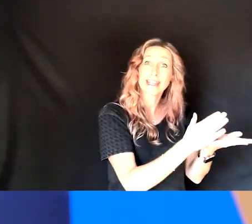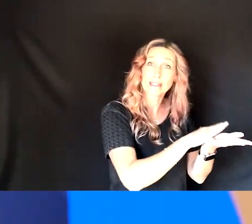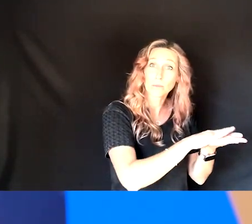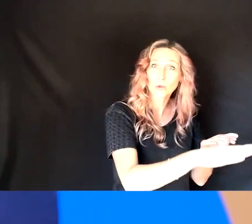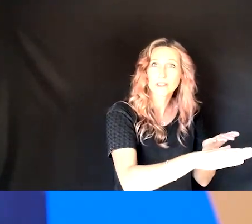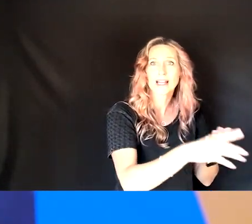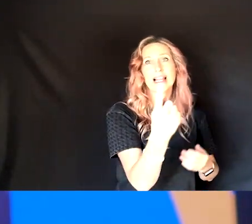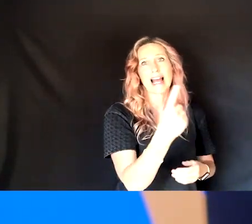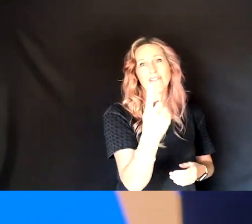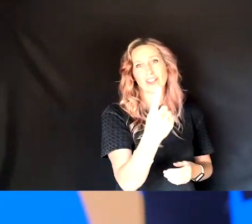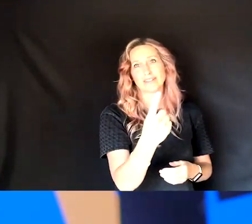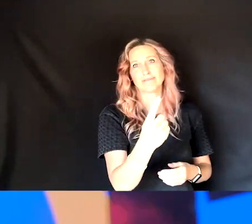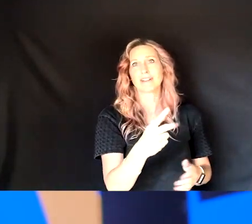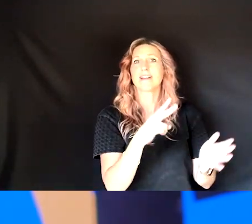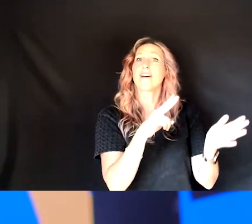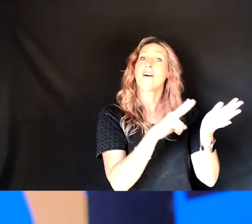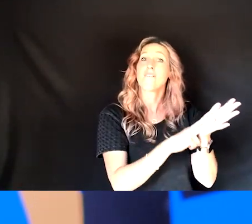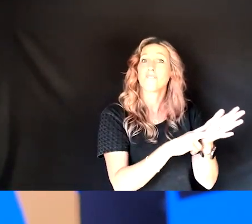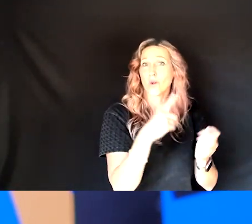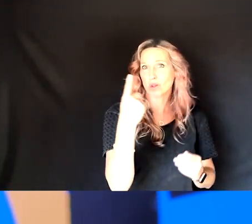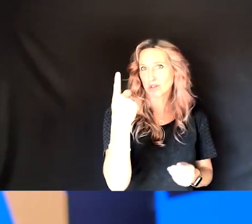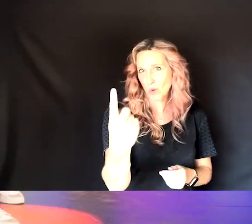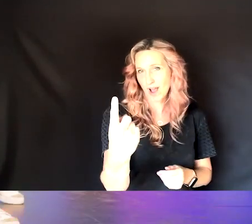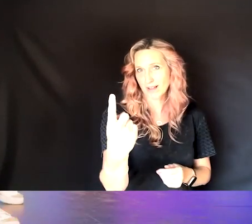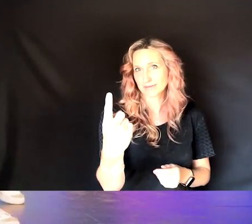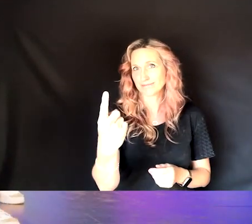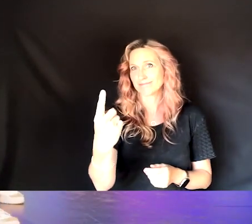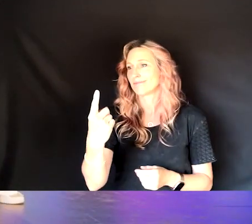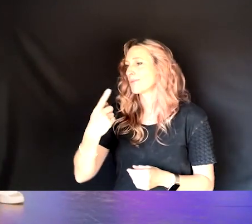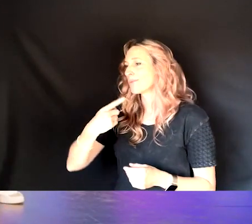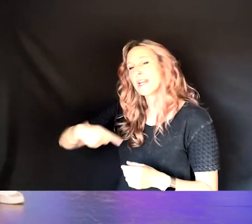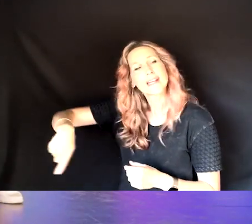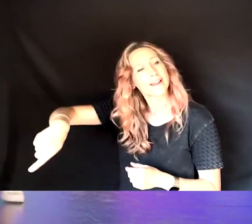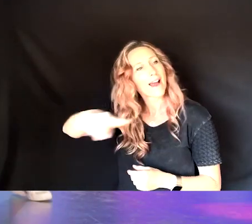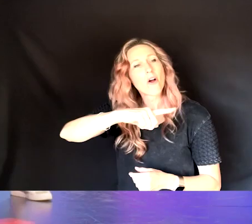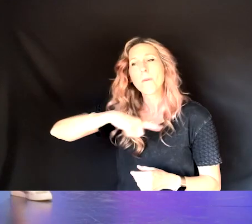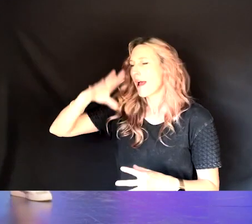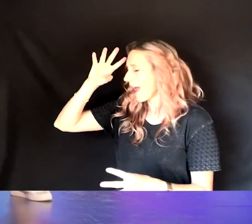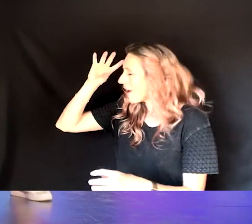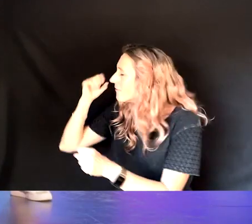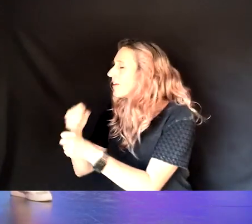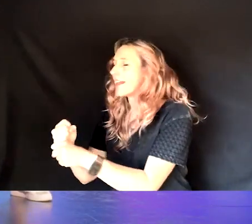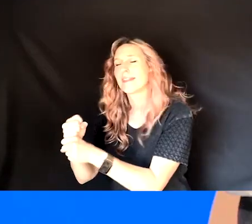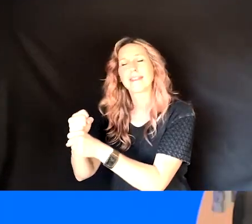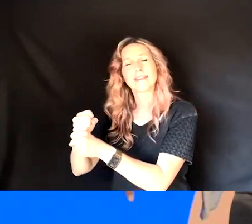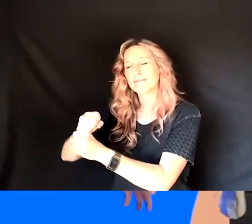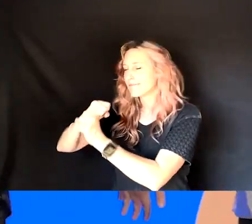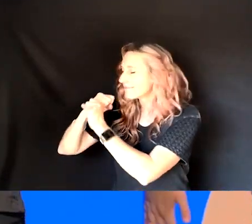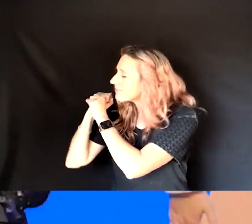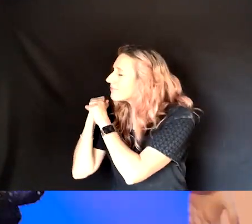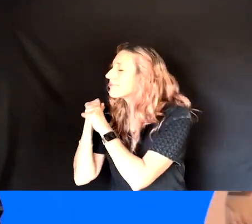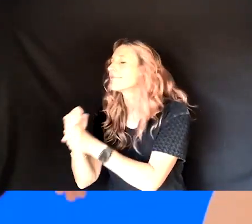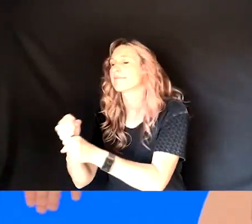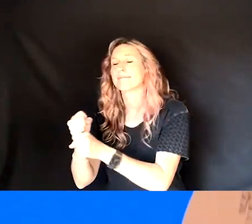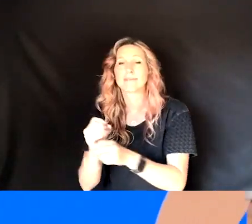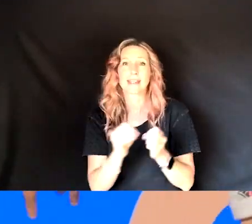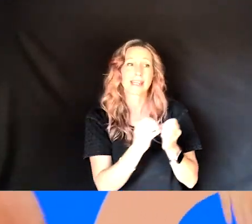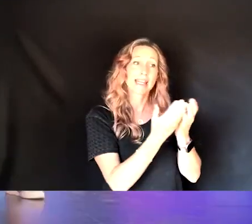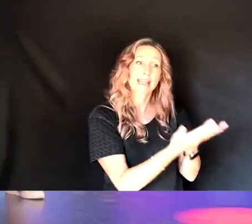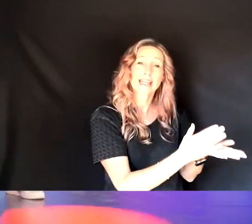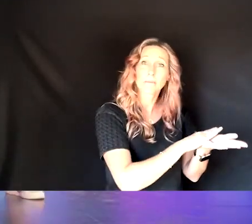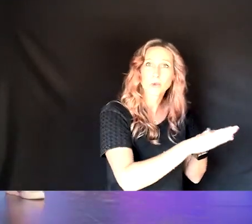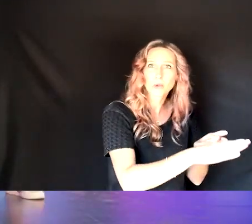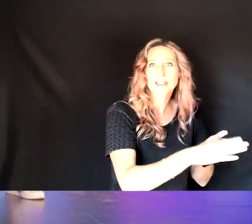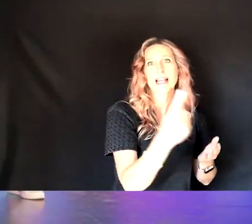faith. Hebrews 11 verse 1. We are about faith. We are about